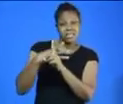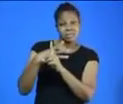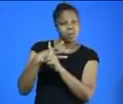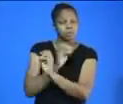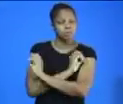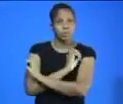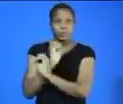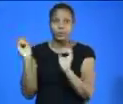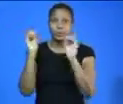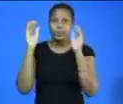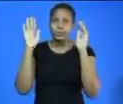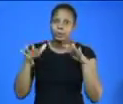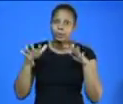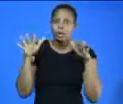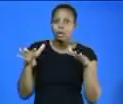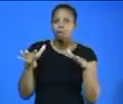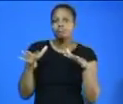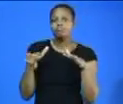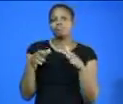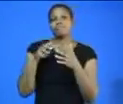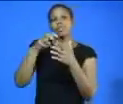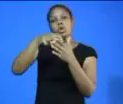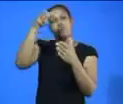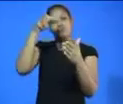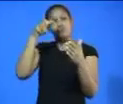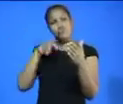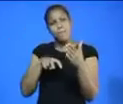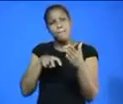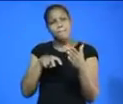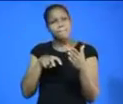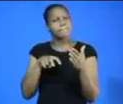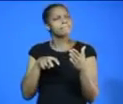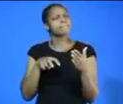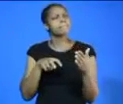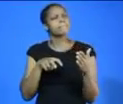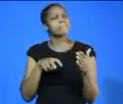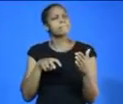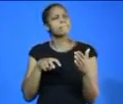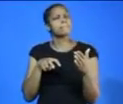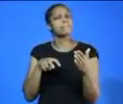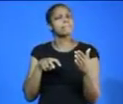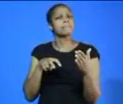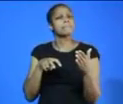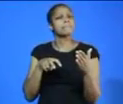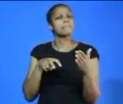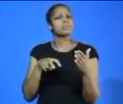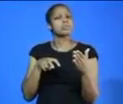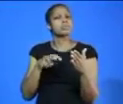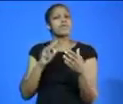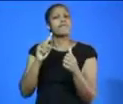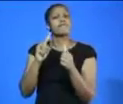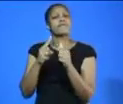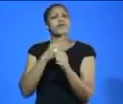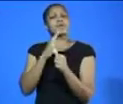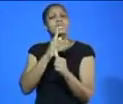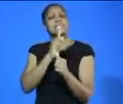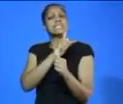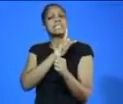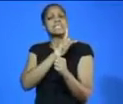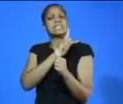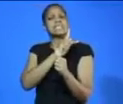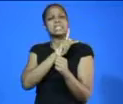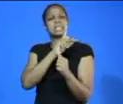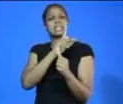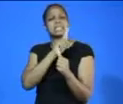3 years and 6 months. Jump with me to 1 Kings chapter